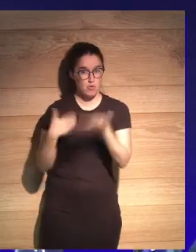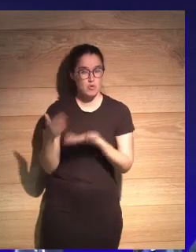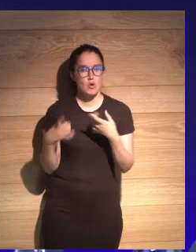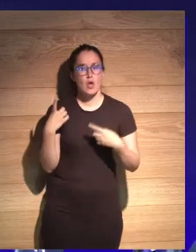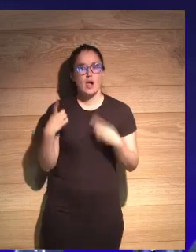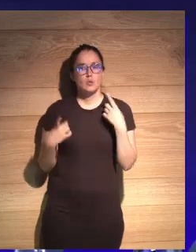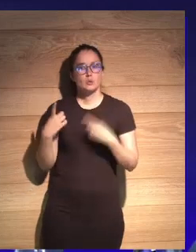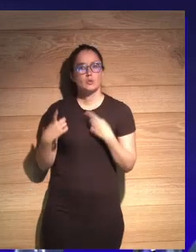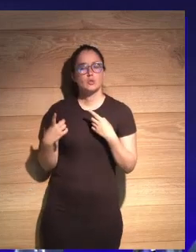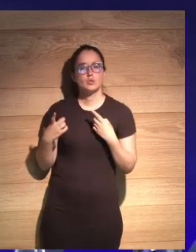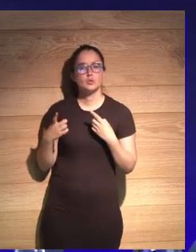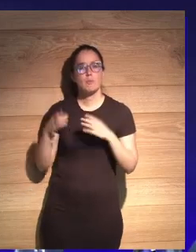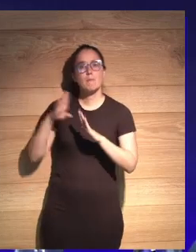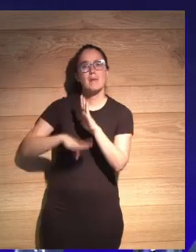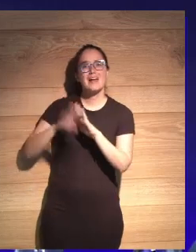used